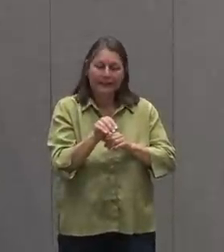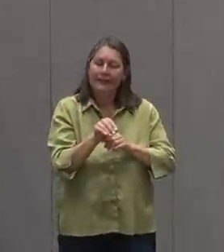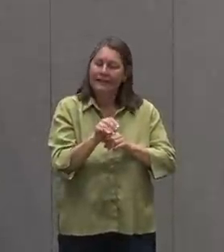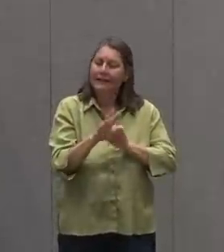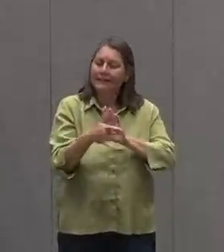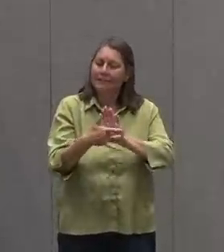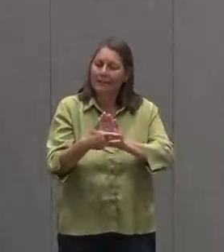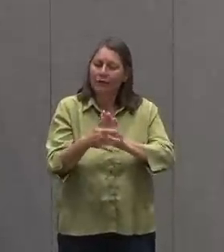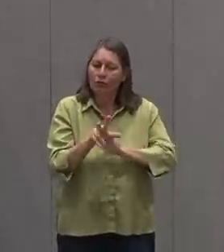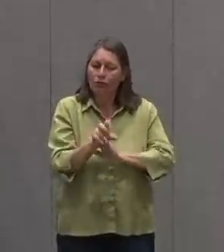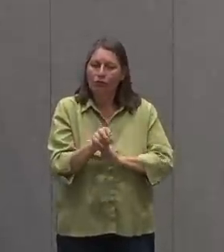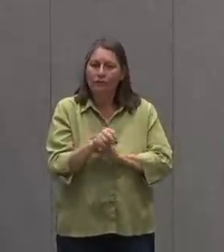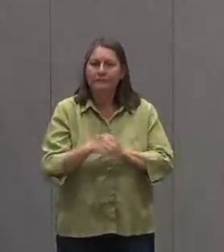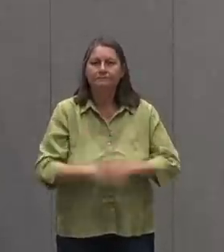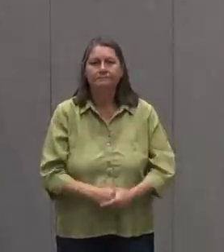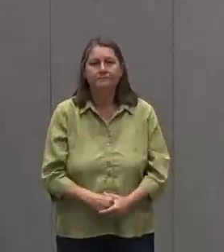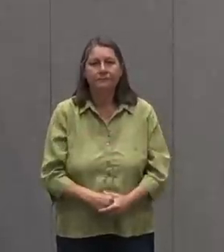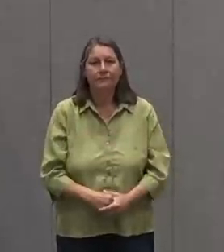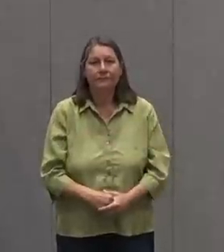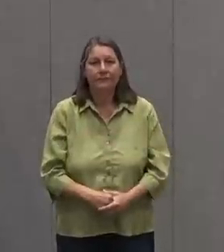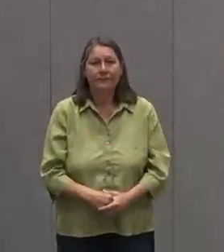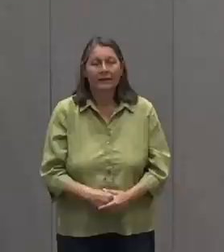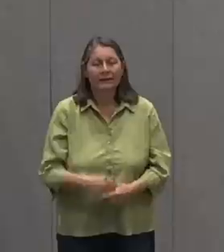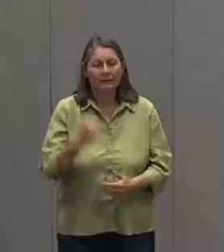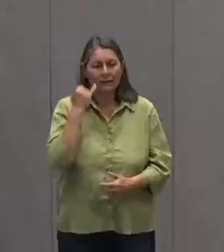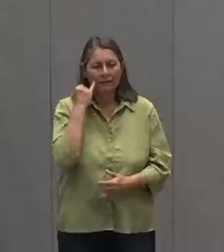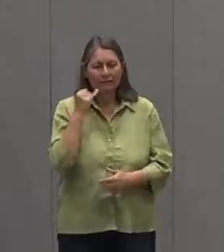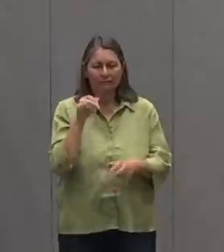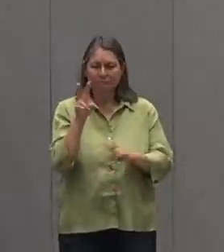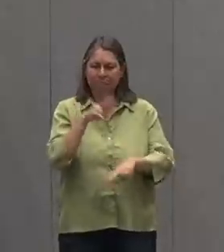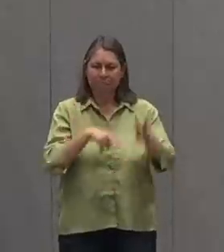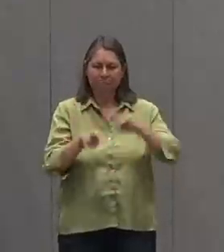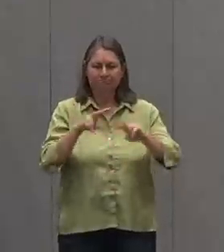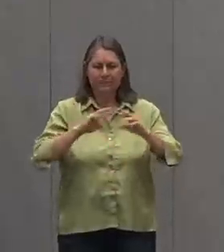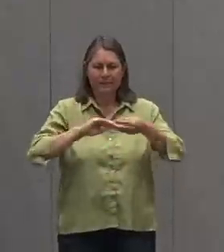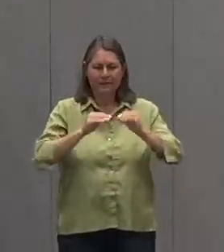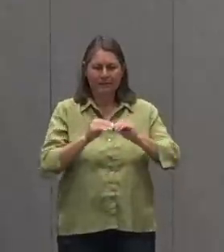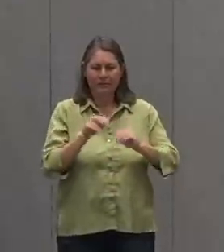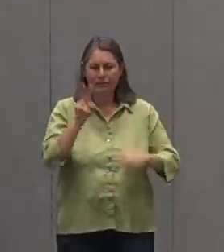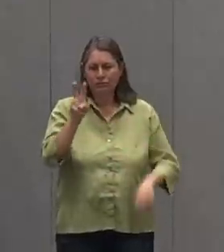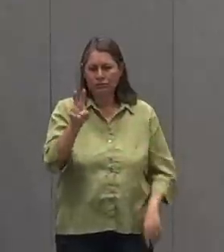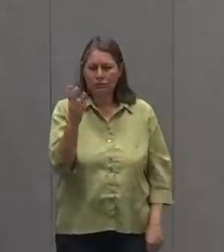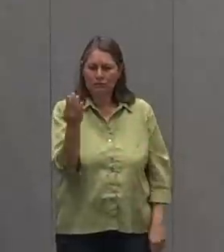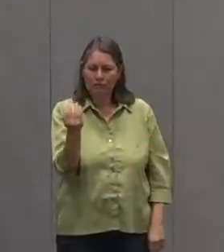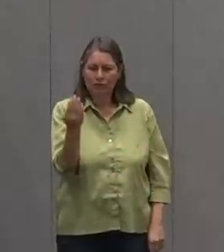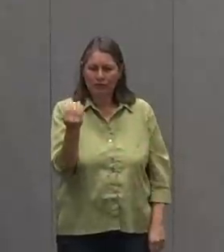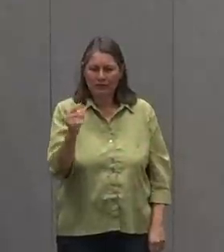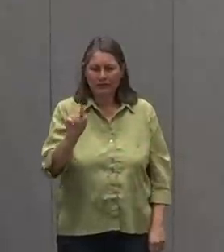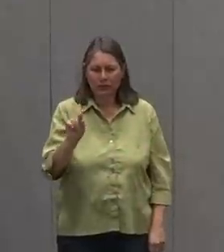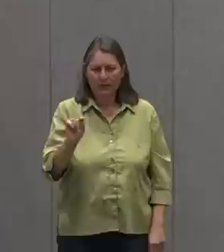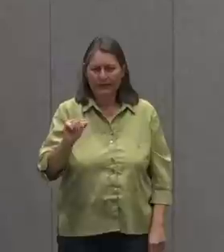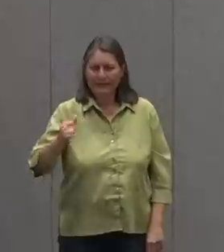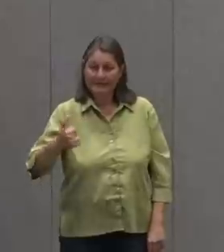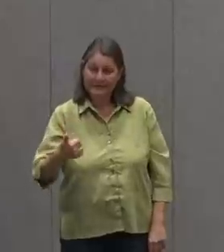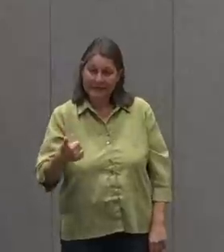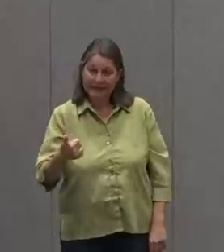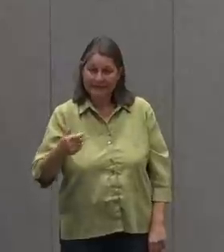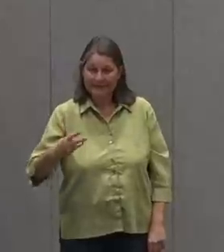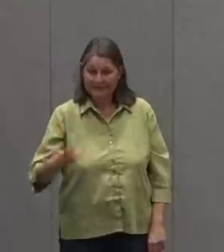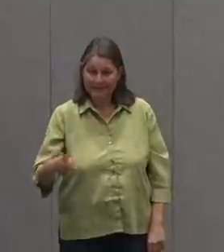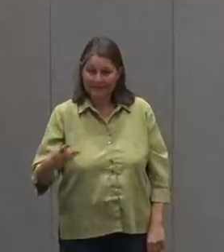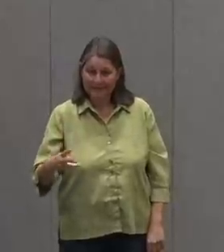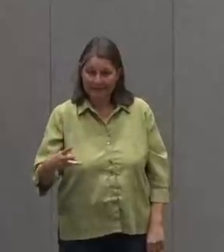in the middle. If I look at those numbers, 2, 14, 20, 10, and 16, those are